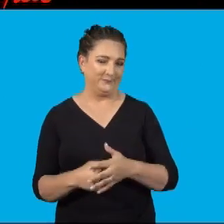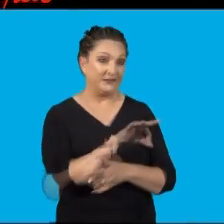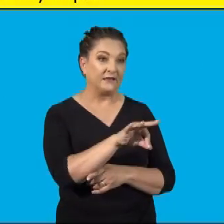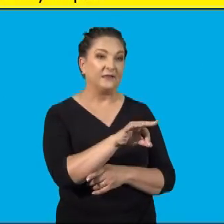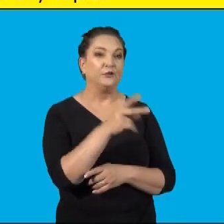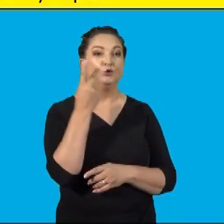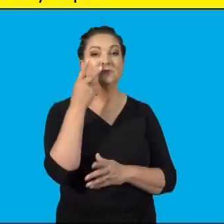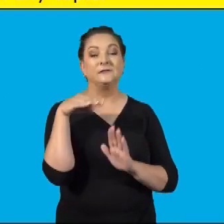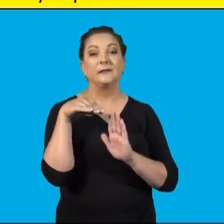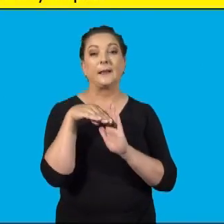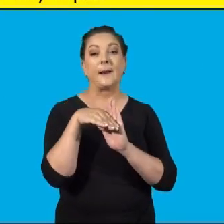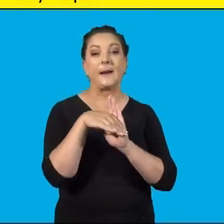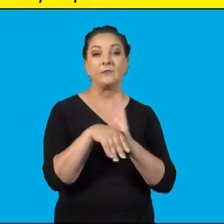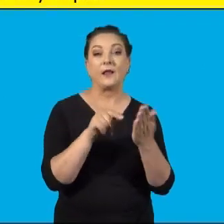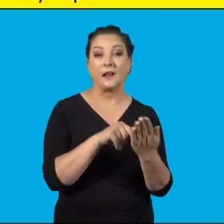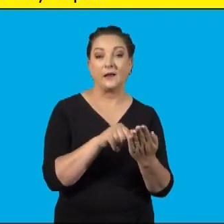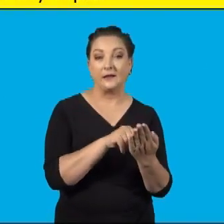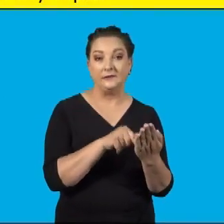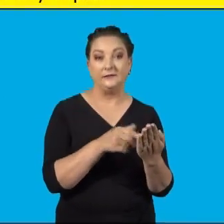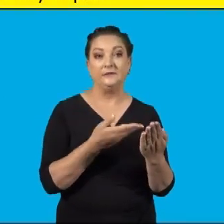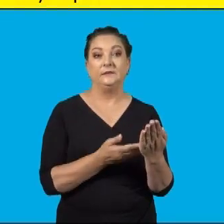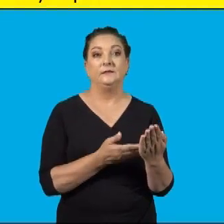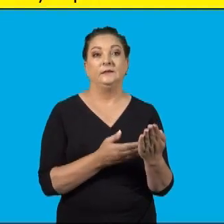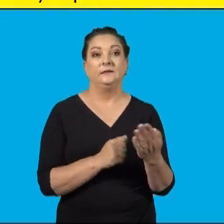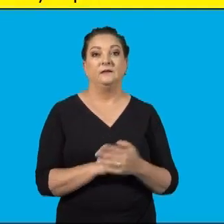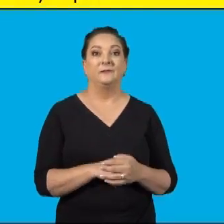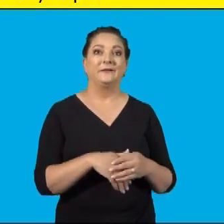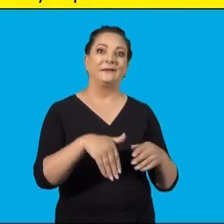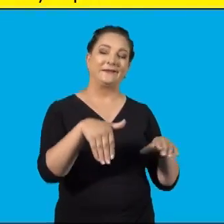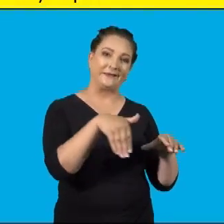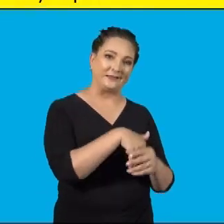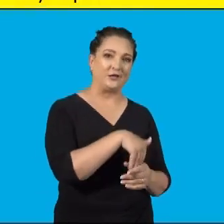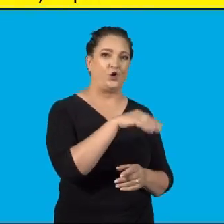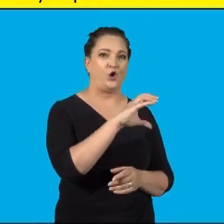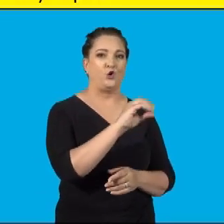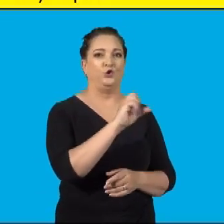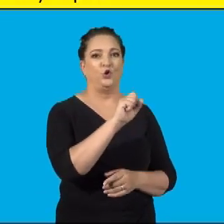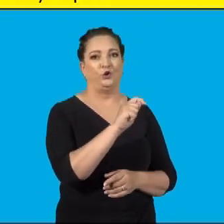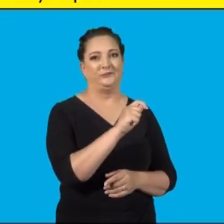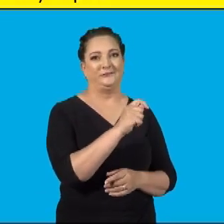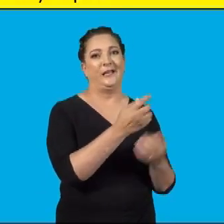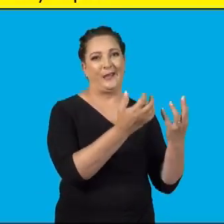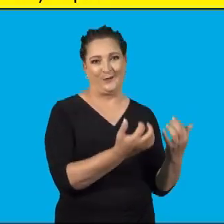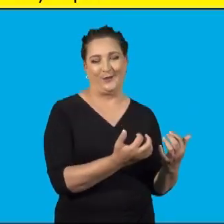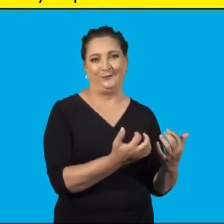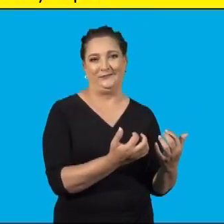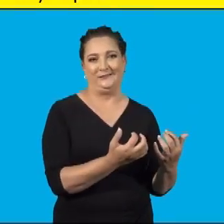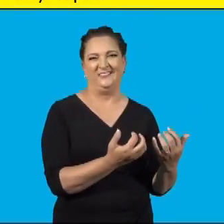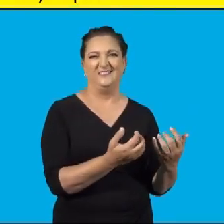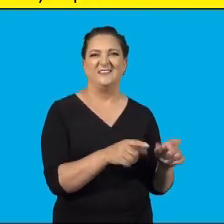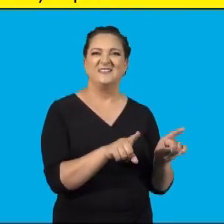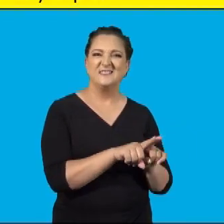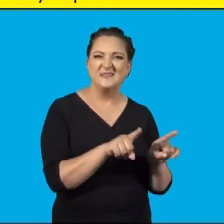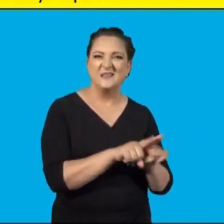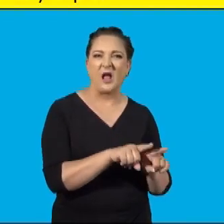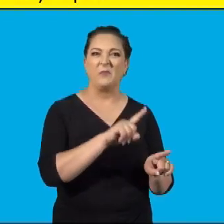Now, the depreciation calculations are infused into cost accounting. So here they say,